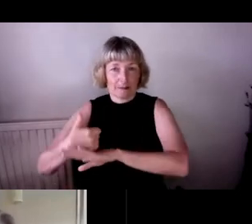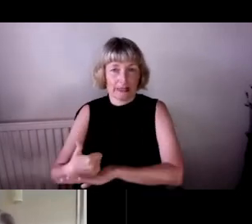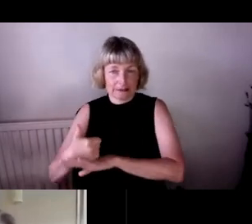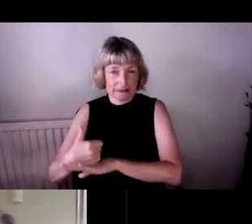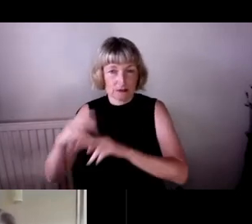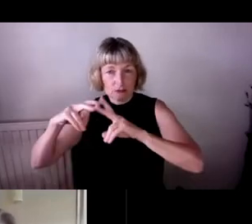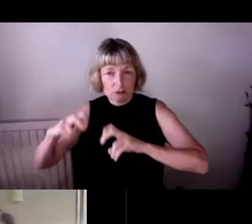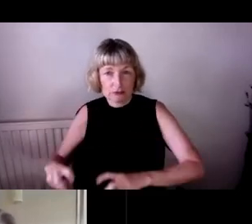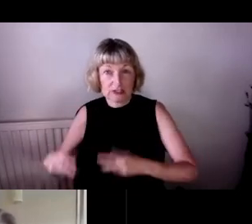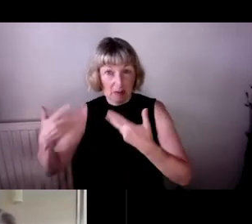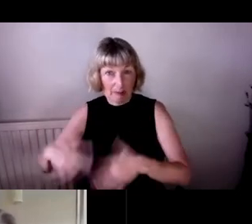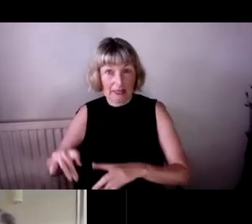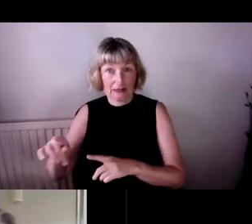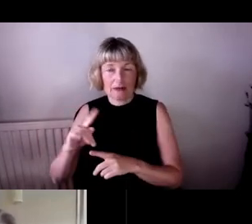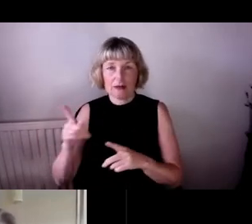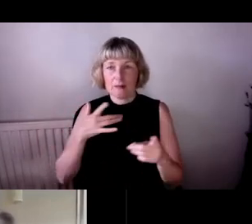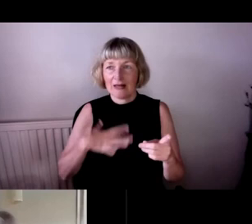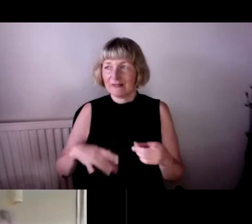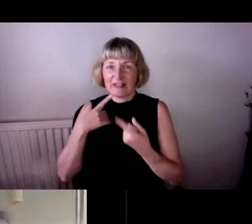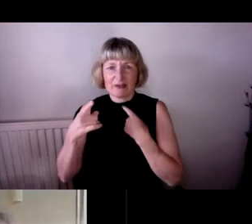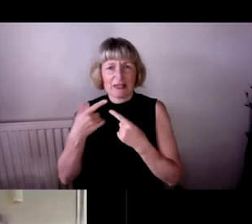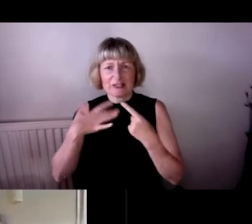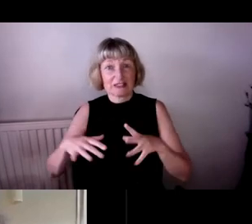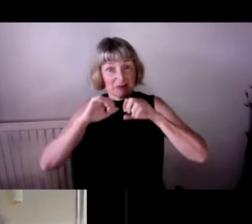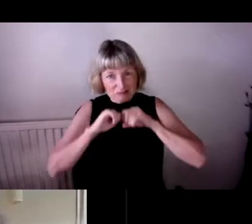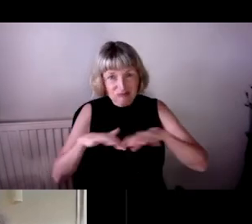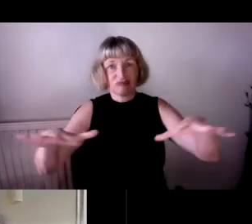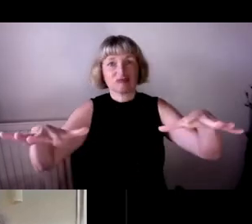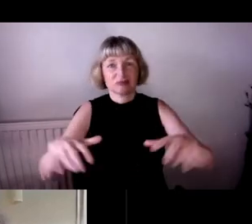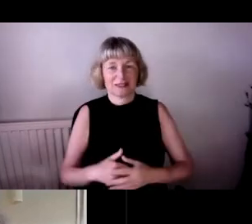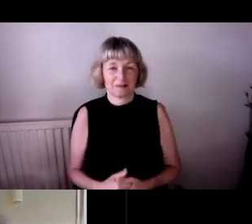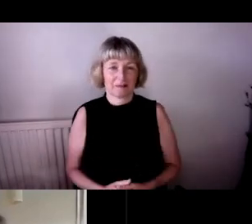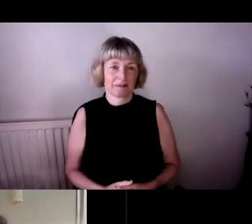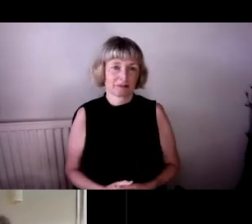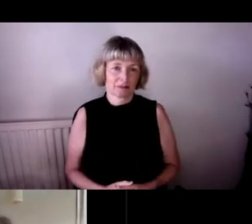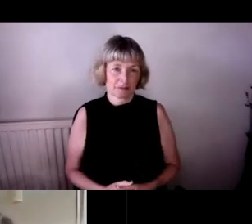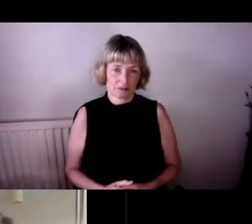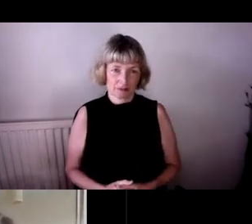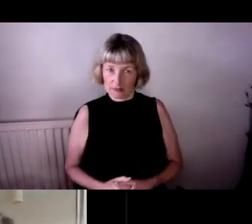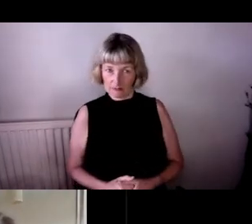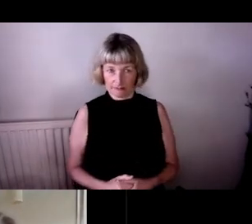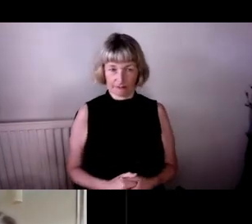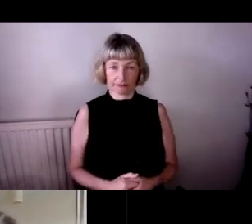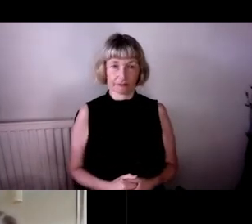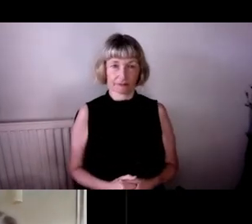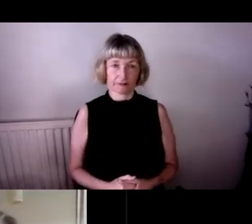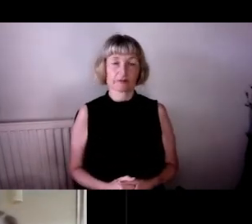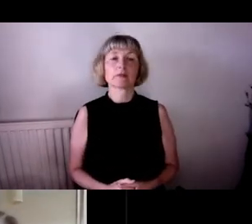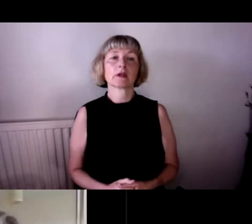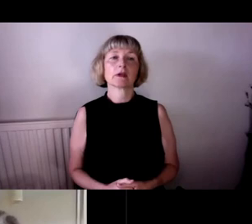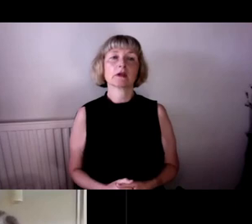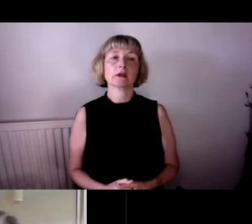It's just that it needs to be disseminated throughout. One of the problems is that in audio description is it started